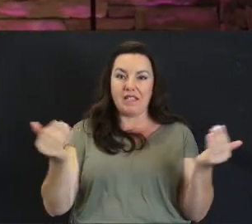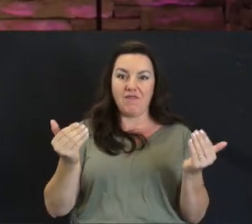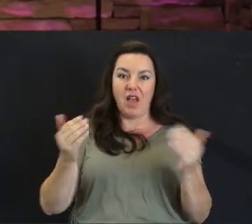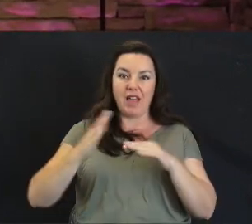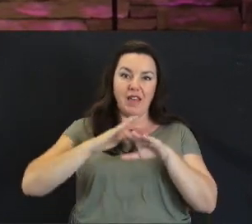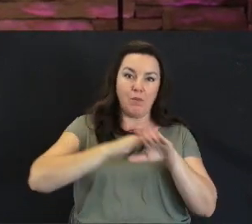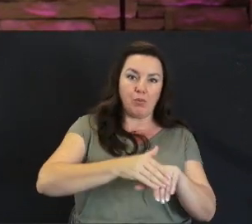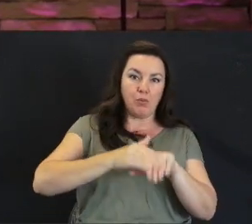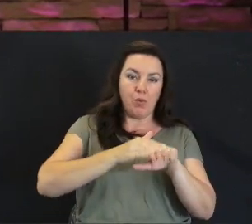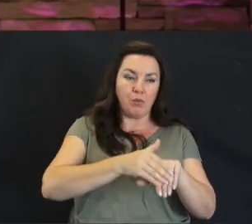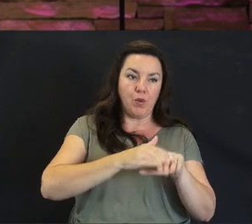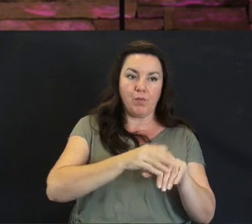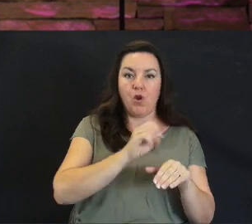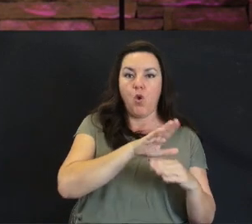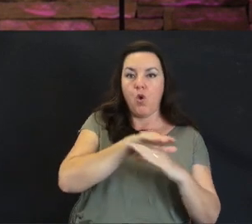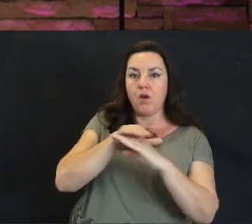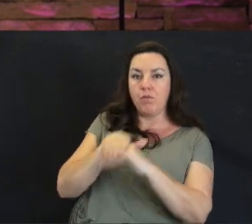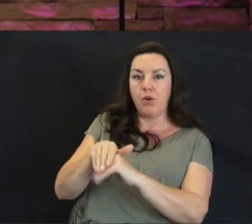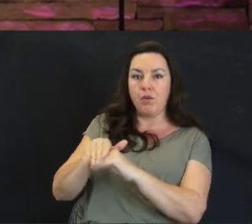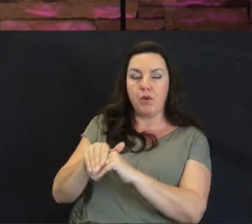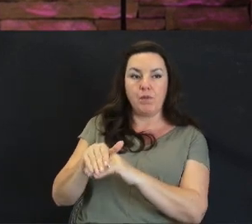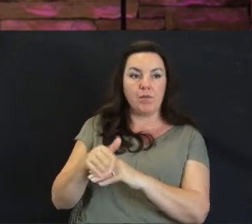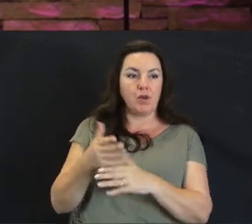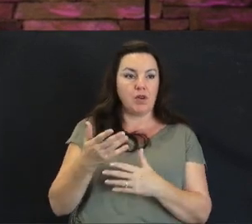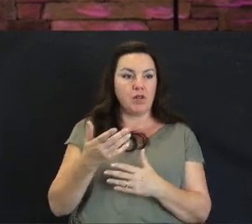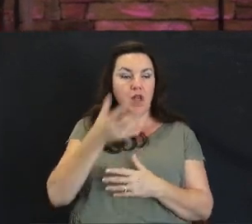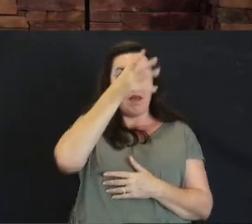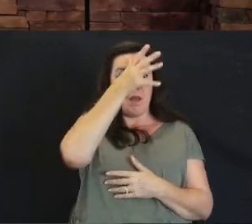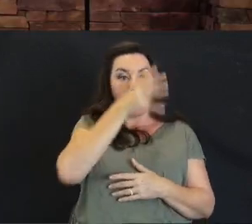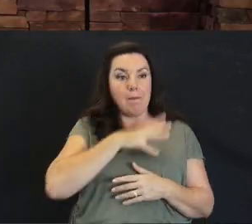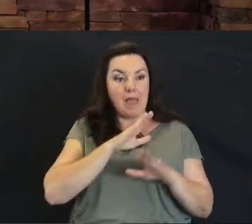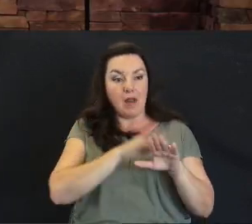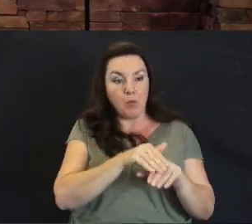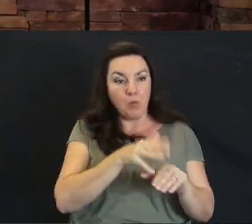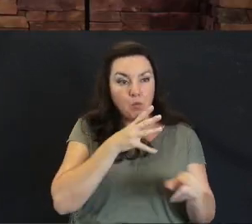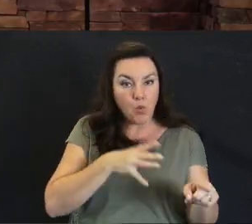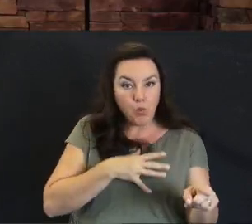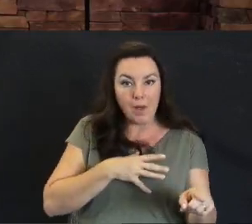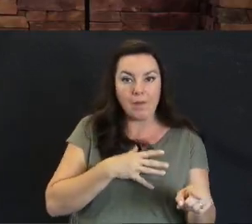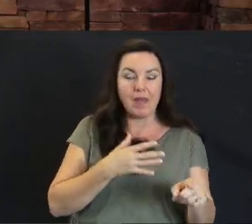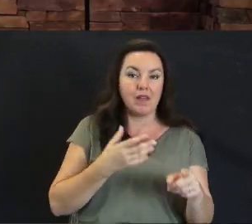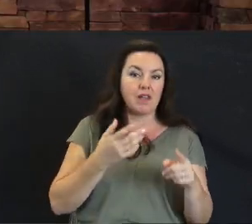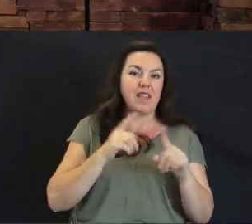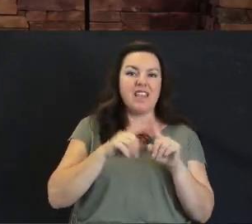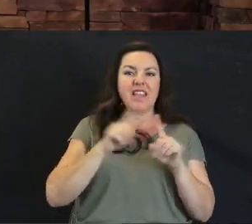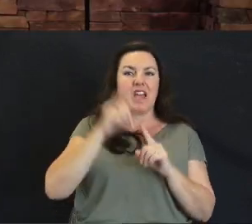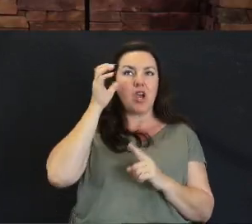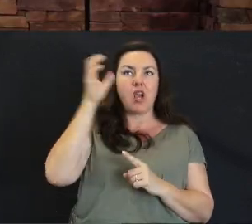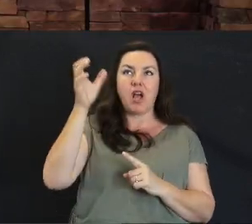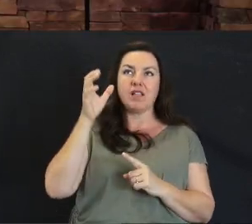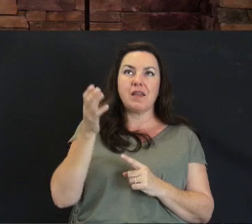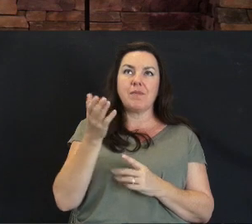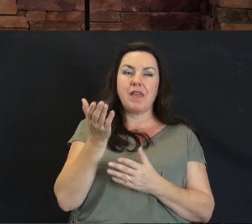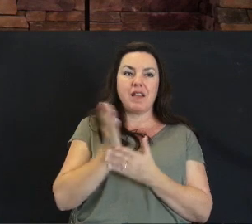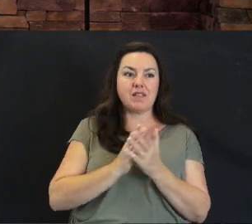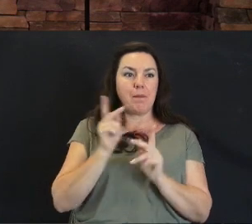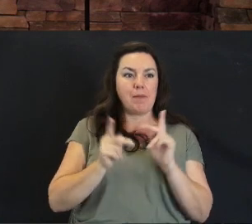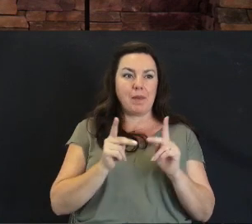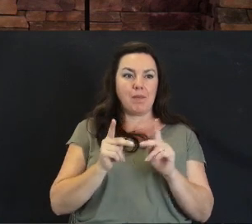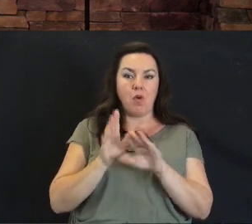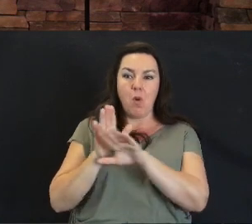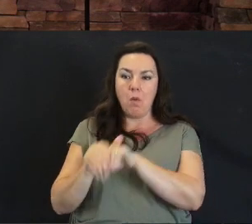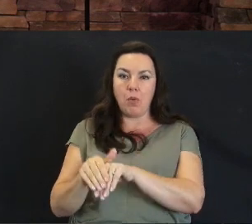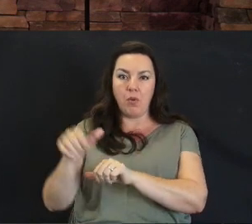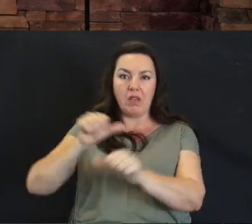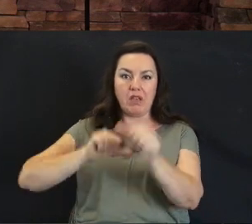Where you have one race oppressing another Or men oppressing women It's the concept that there are those That are oppressing others And